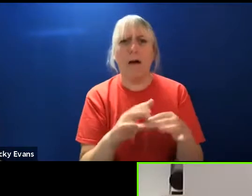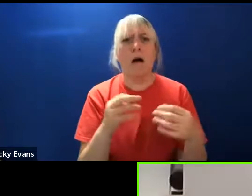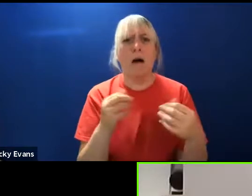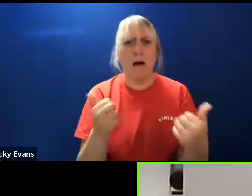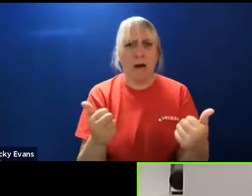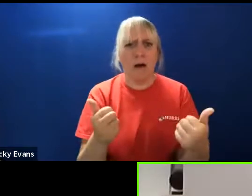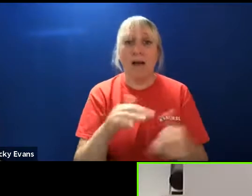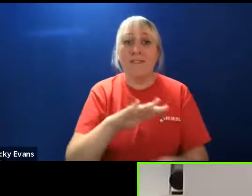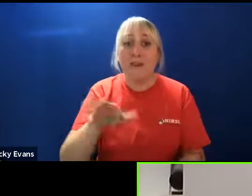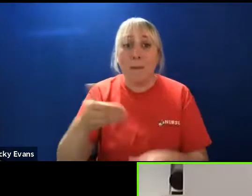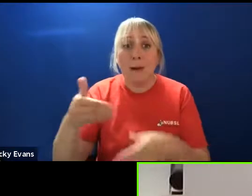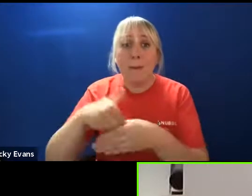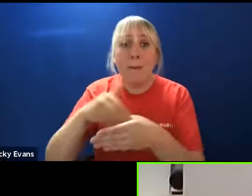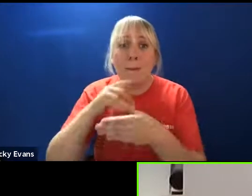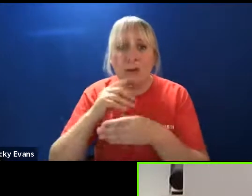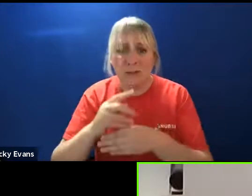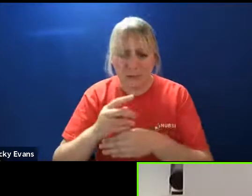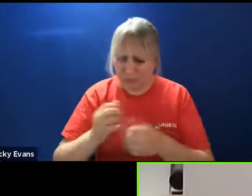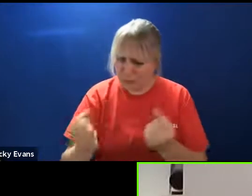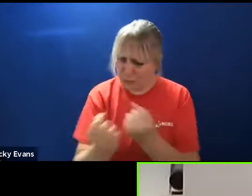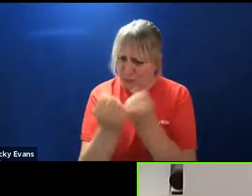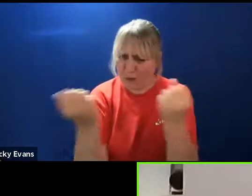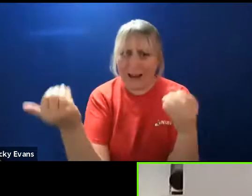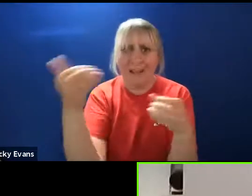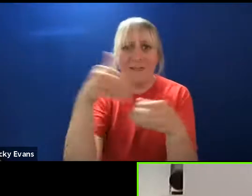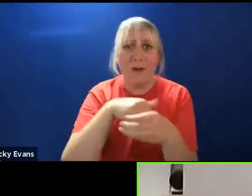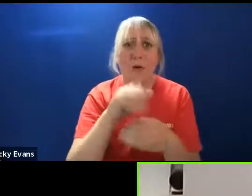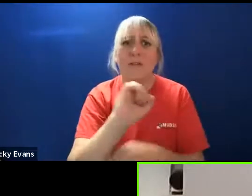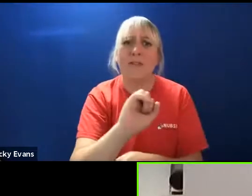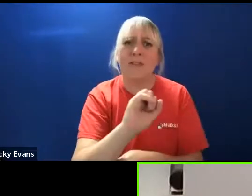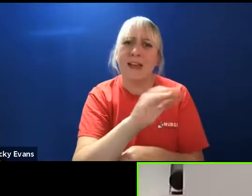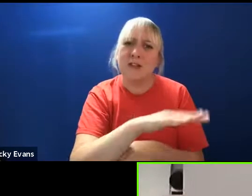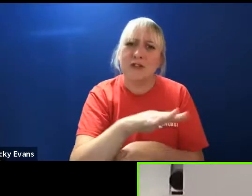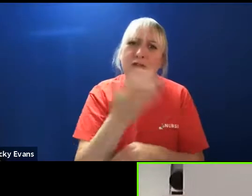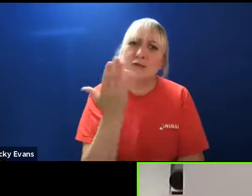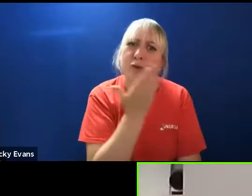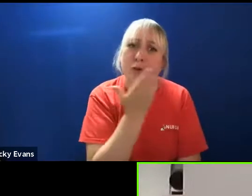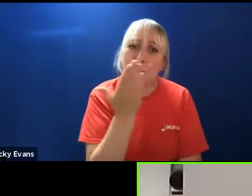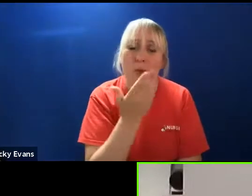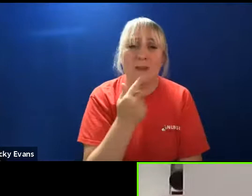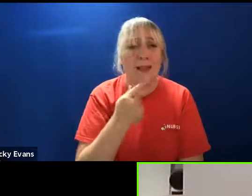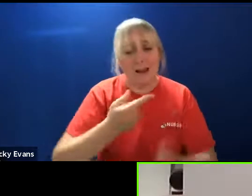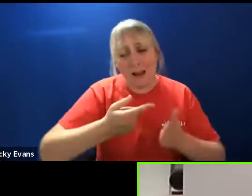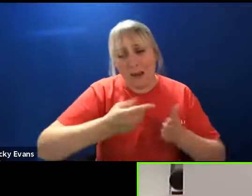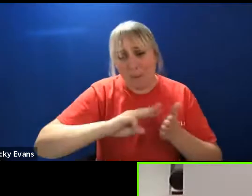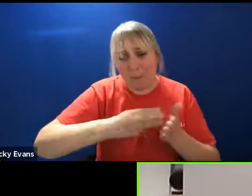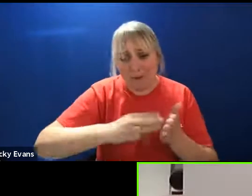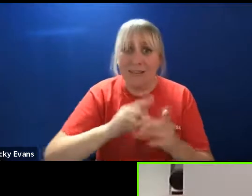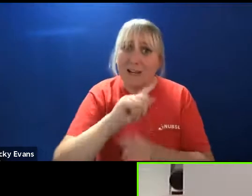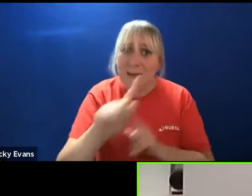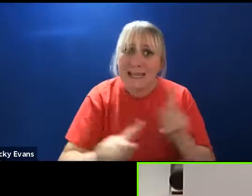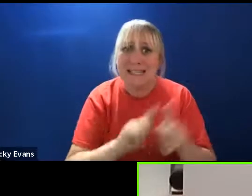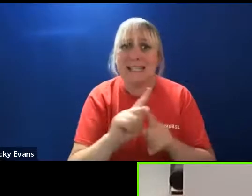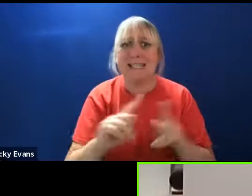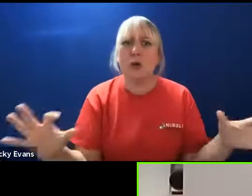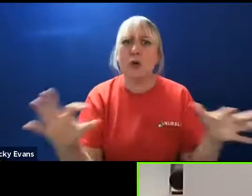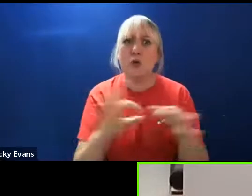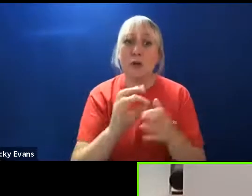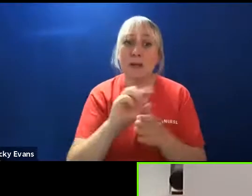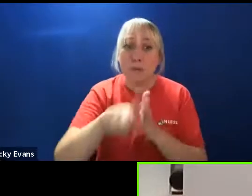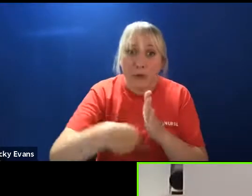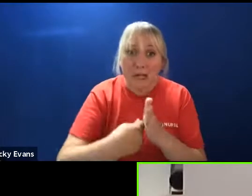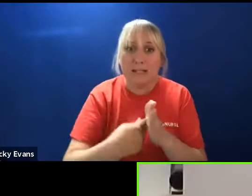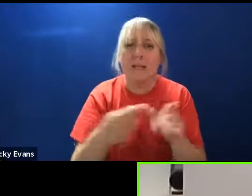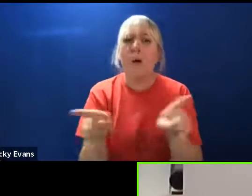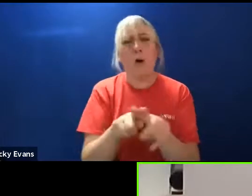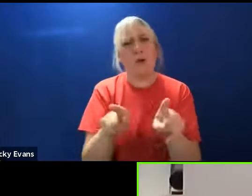their children's school through committees, monthly meetings, joint projects, and they also had schools for parents so they